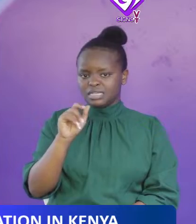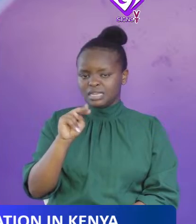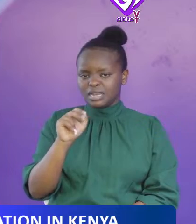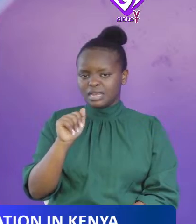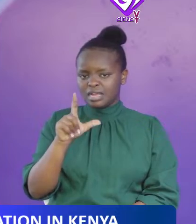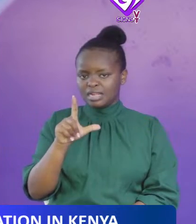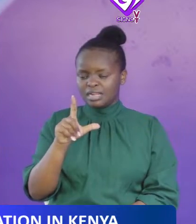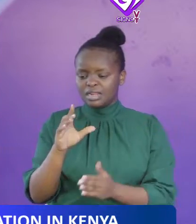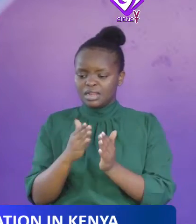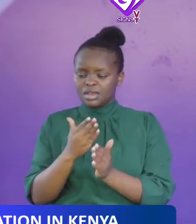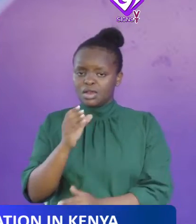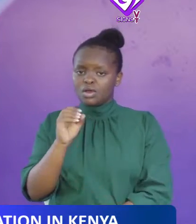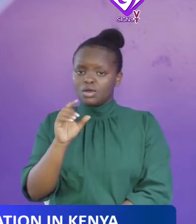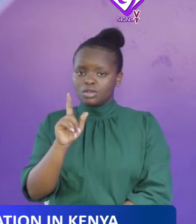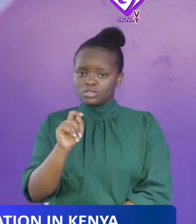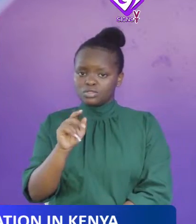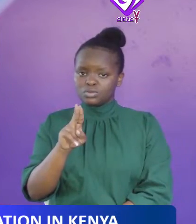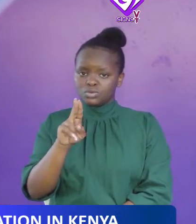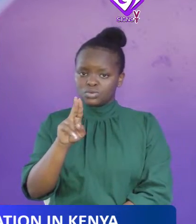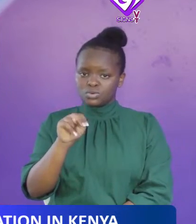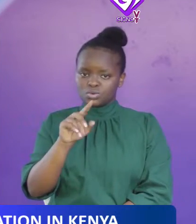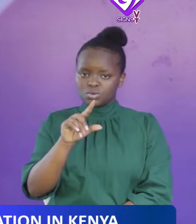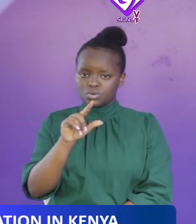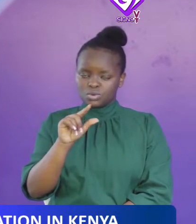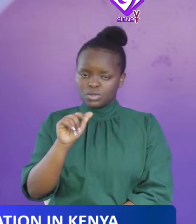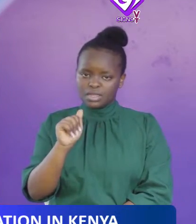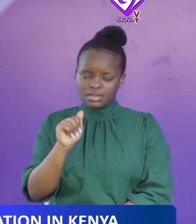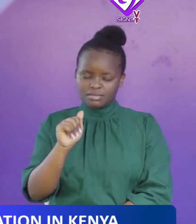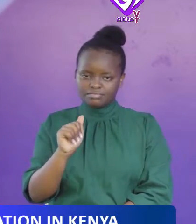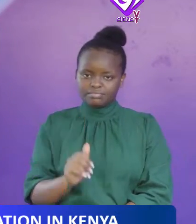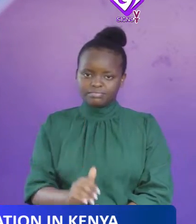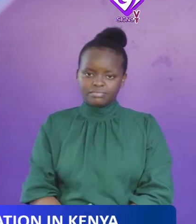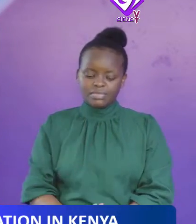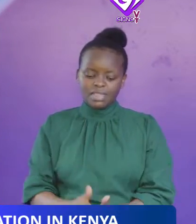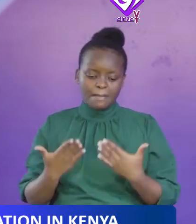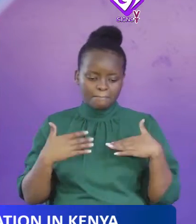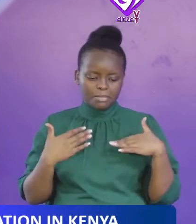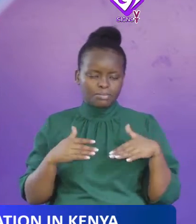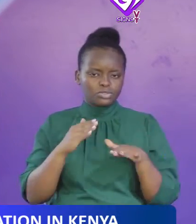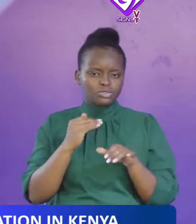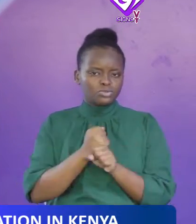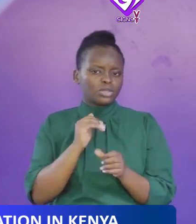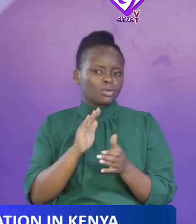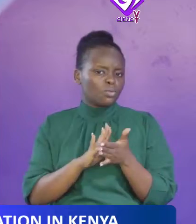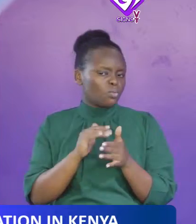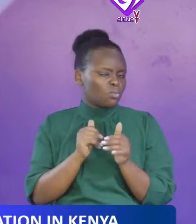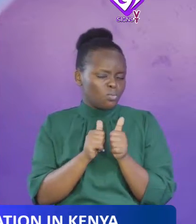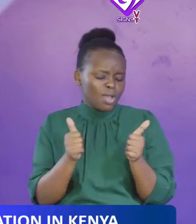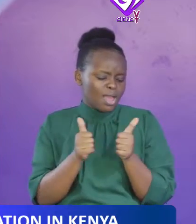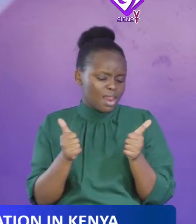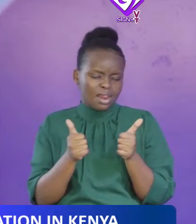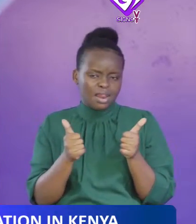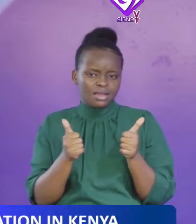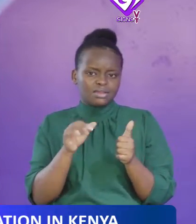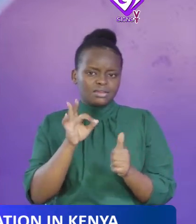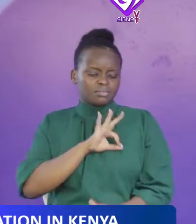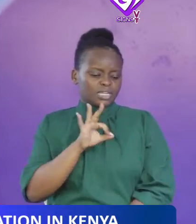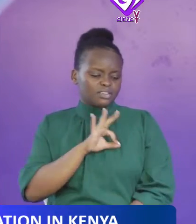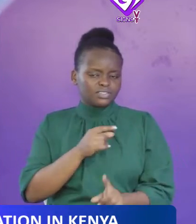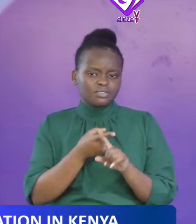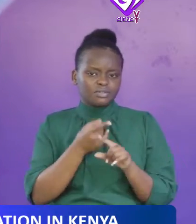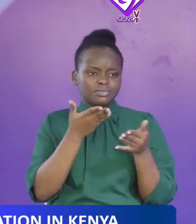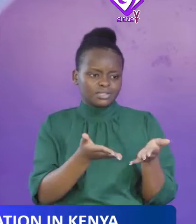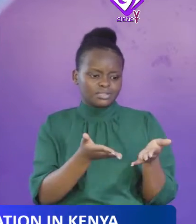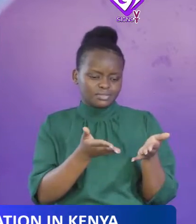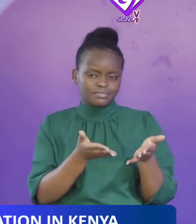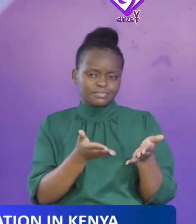And we are going back to some of the people who are doing well, who benefited from telling it. them, drop into this kitty.